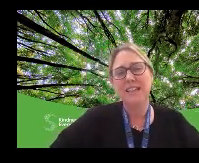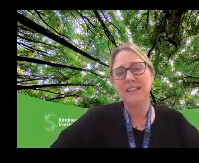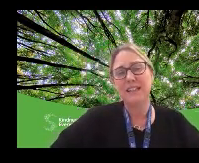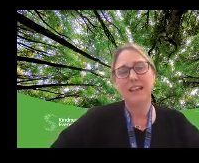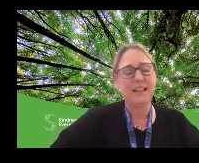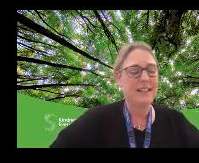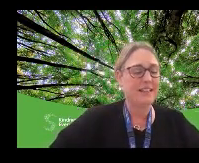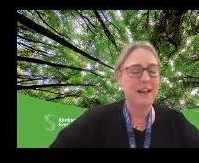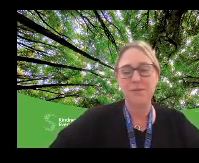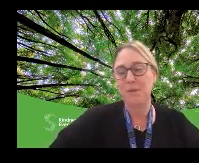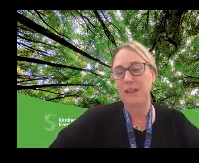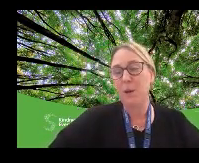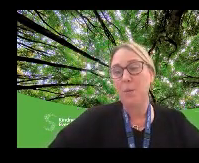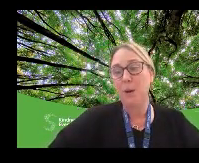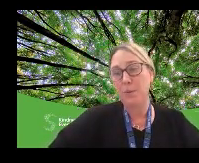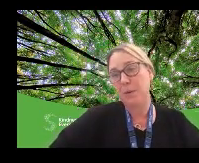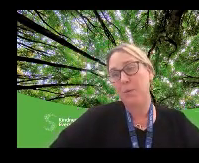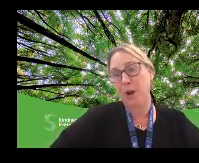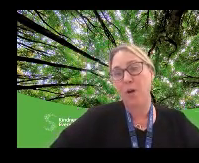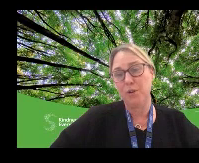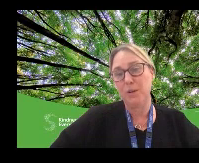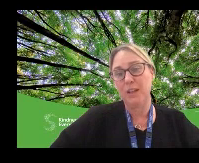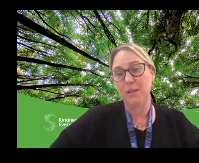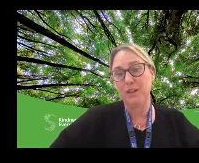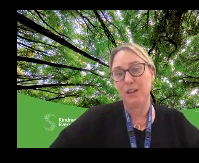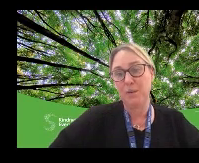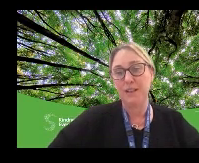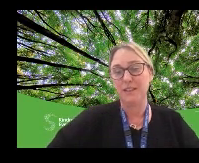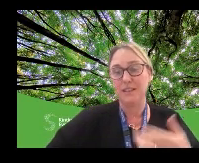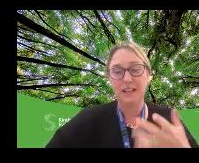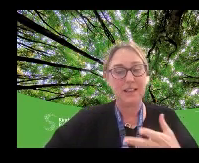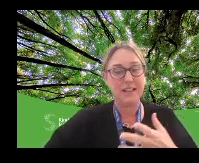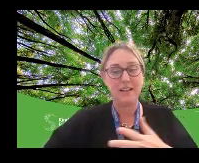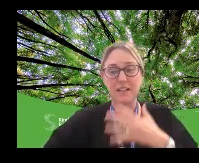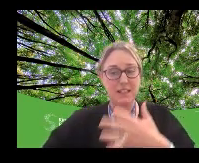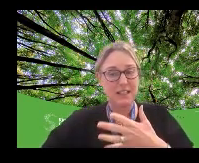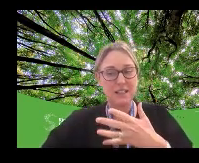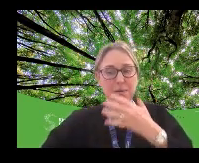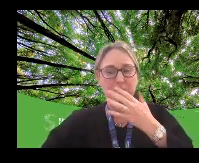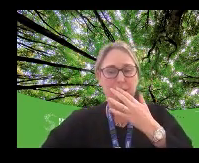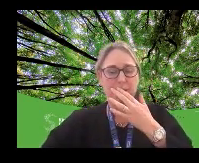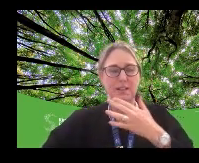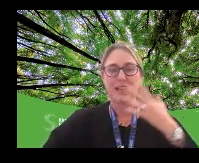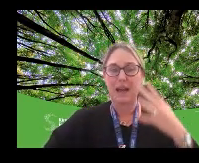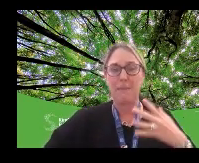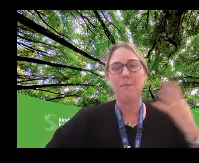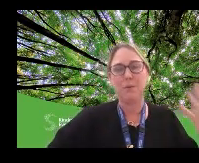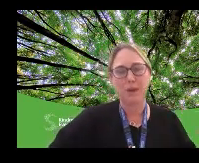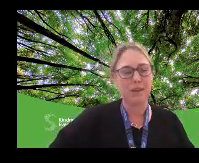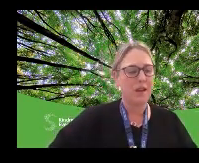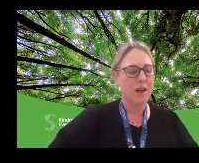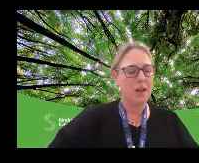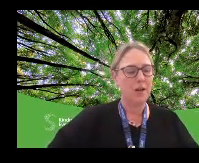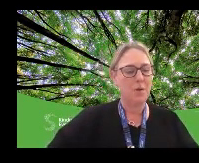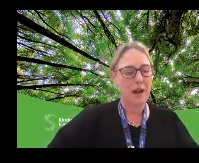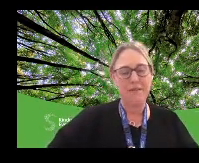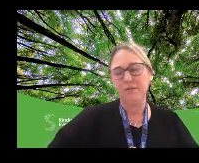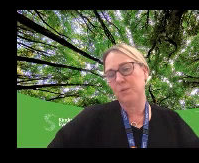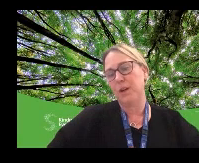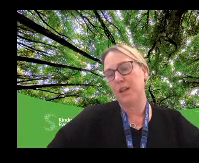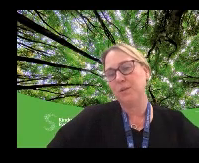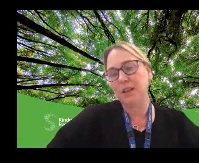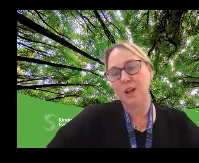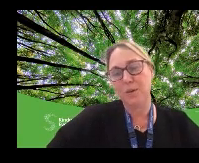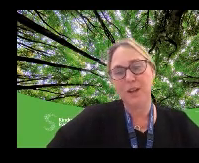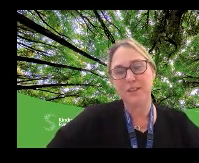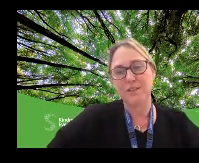So it doesn't have to be by people that aren't working with the young person day in and day out. It doesn't need to be by you guys. It can be with,